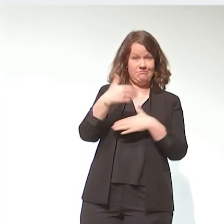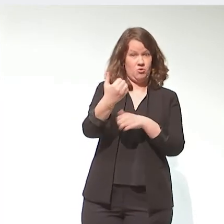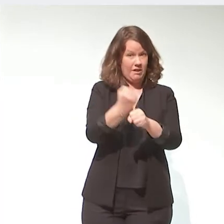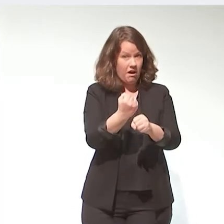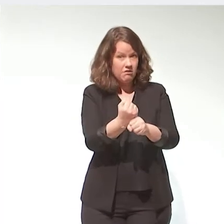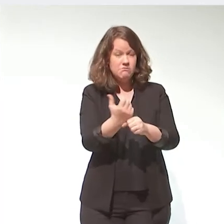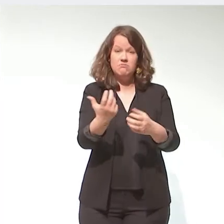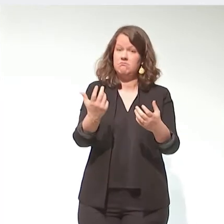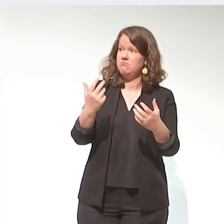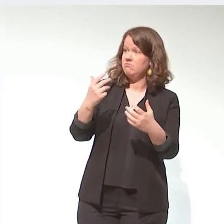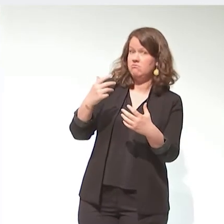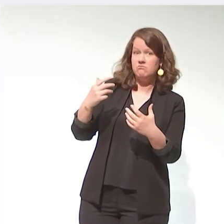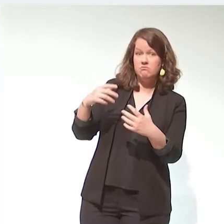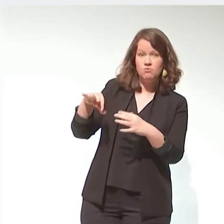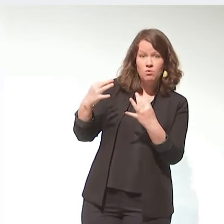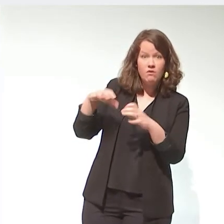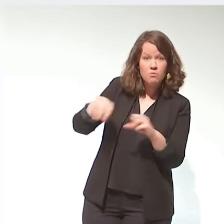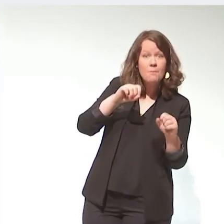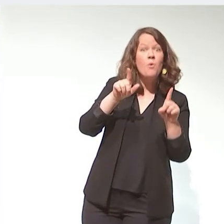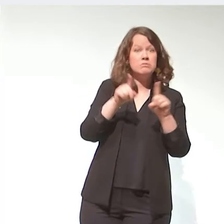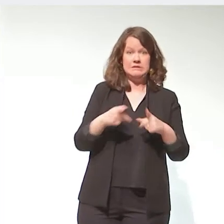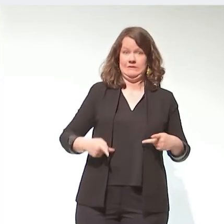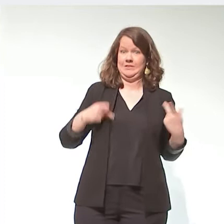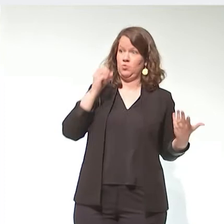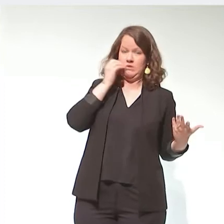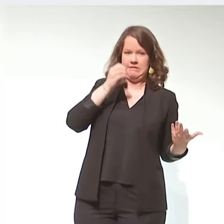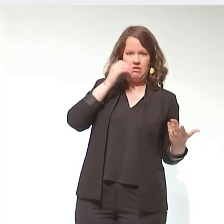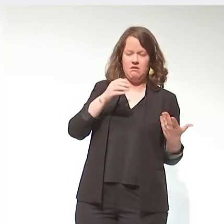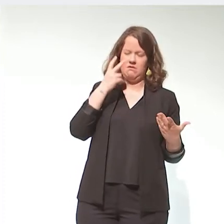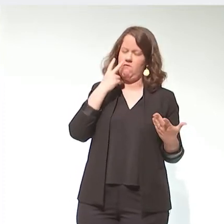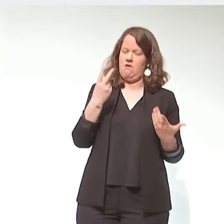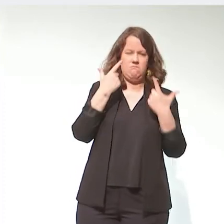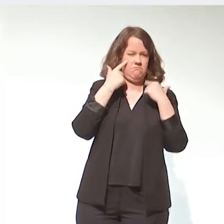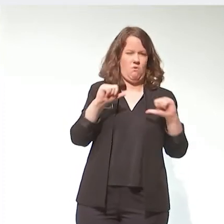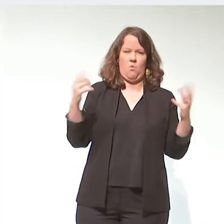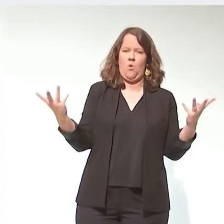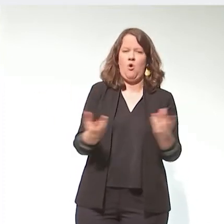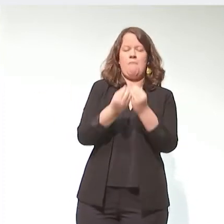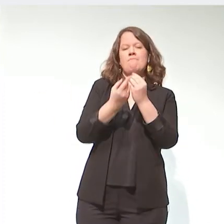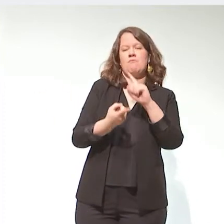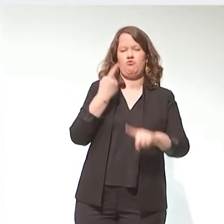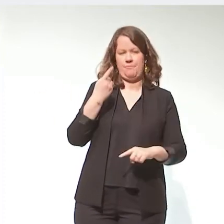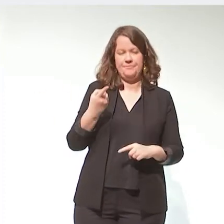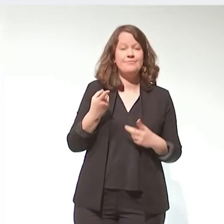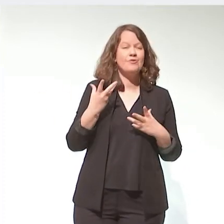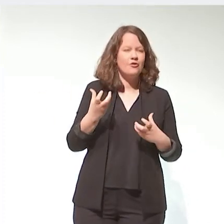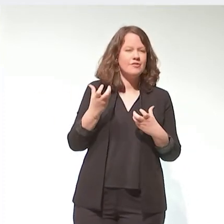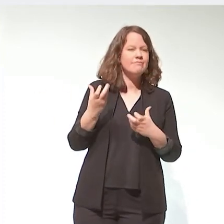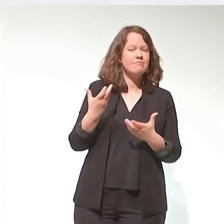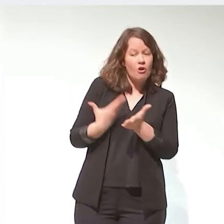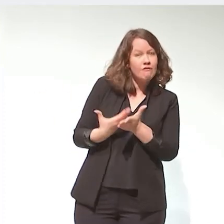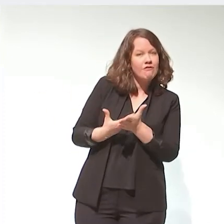So I would like to mention outstanding facts of social inclusion and education.